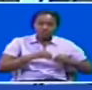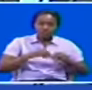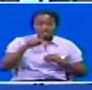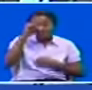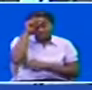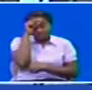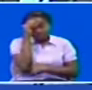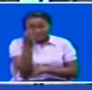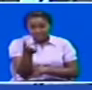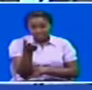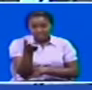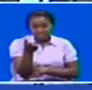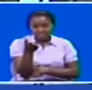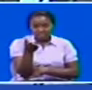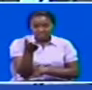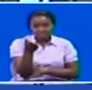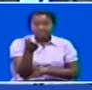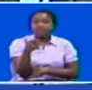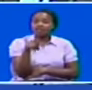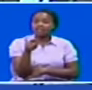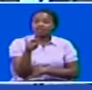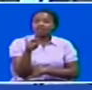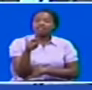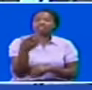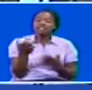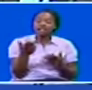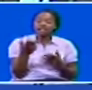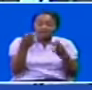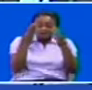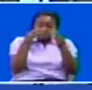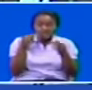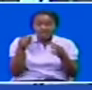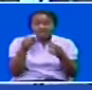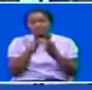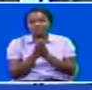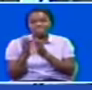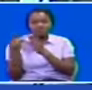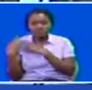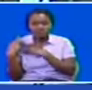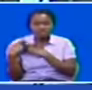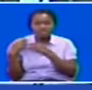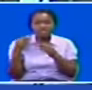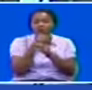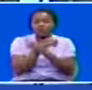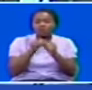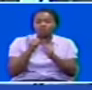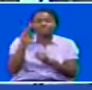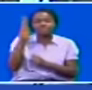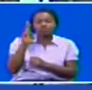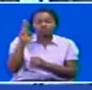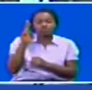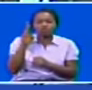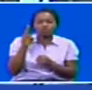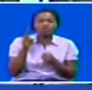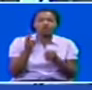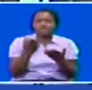And for them, it is upon the executive and President Uhuru Kenyatta to marshal the various